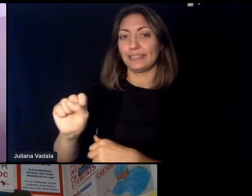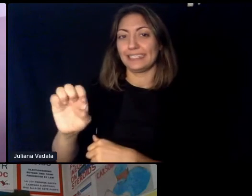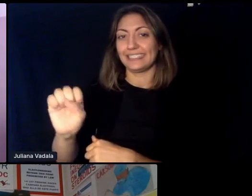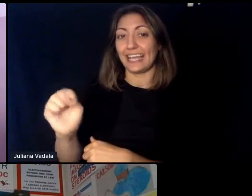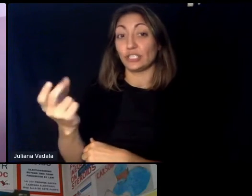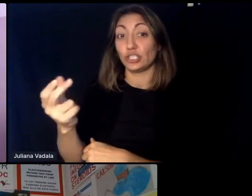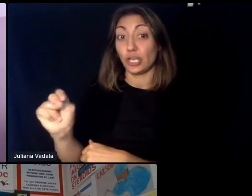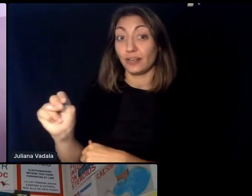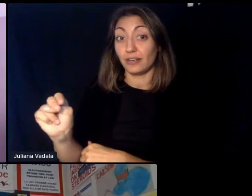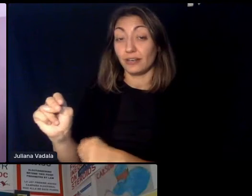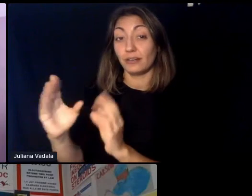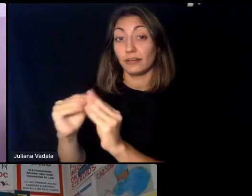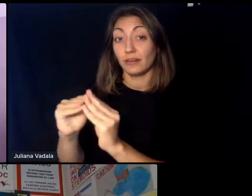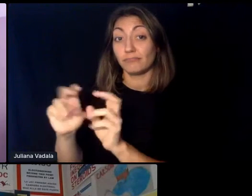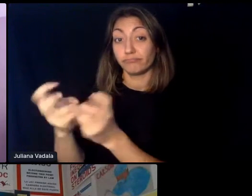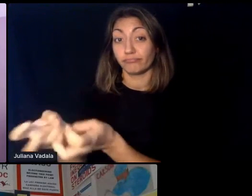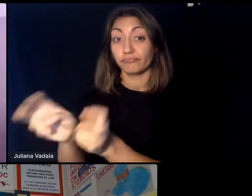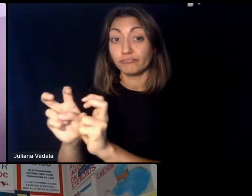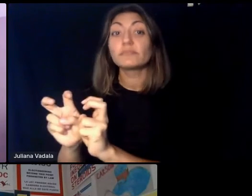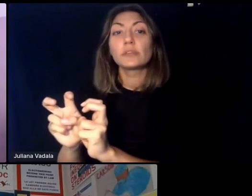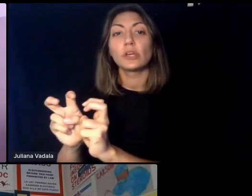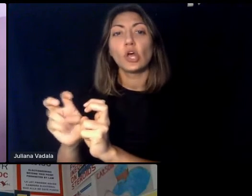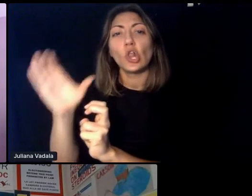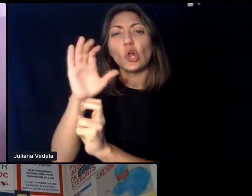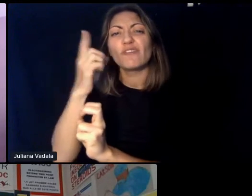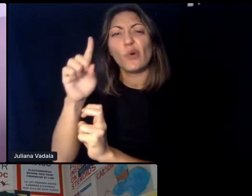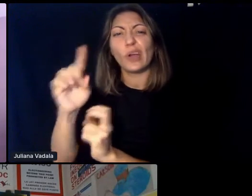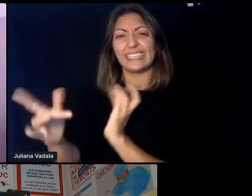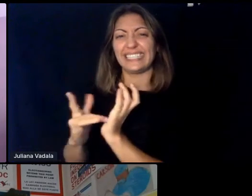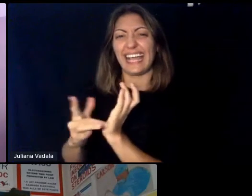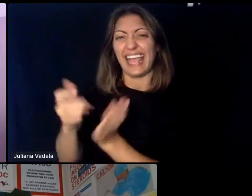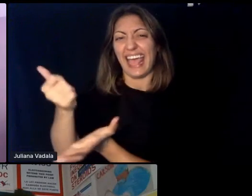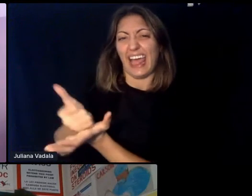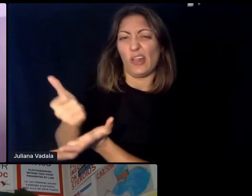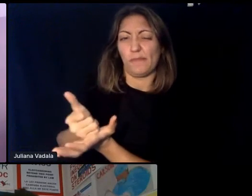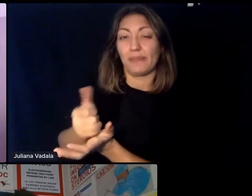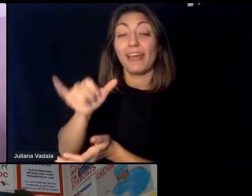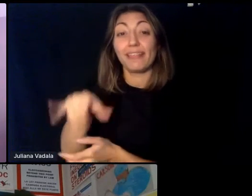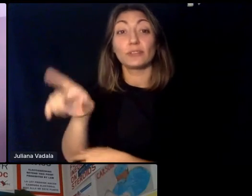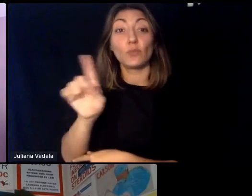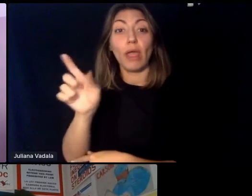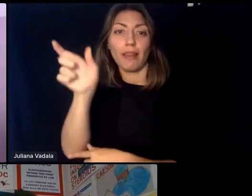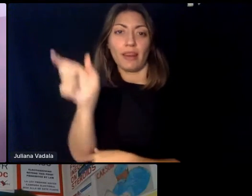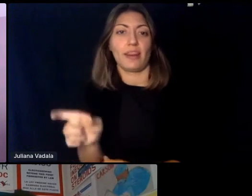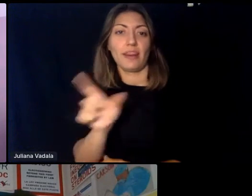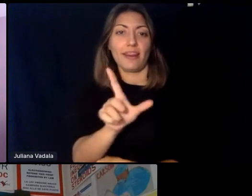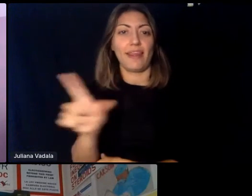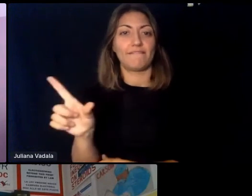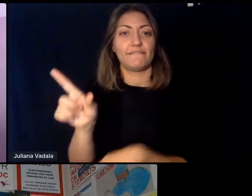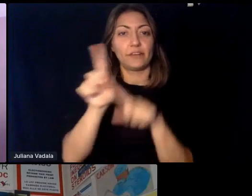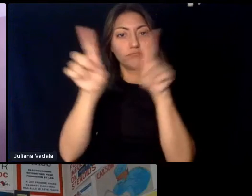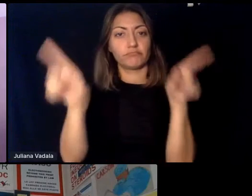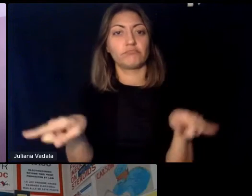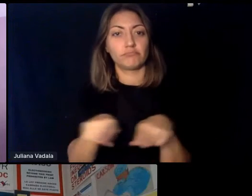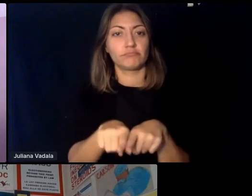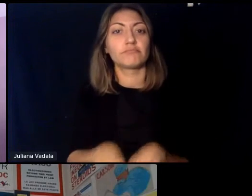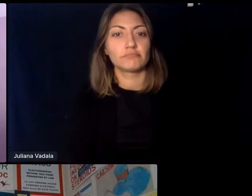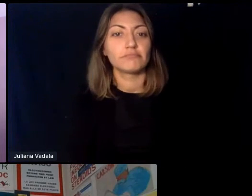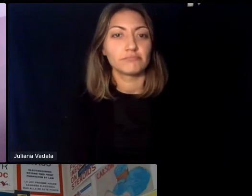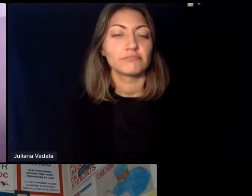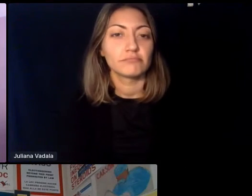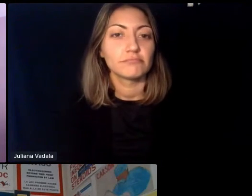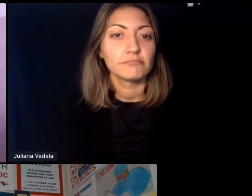under, it's on that left side of your screen. So we are right